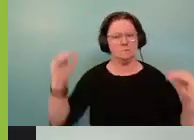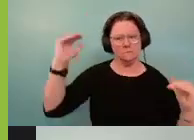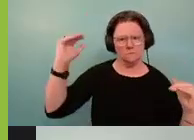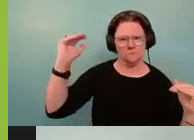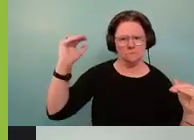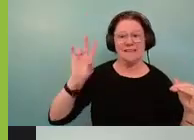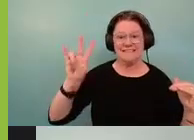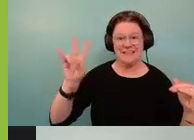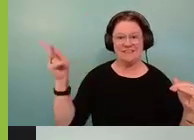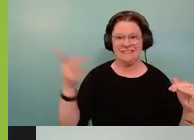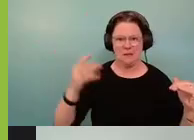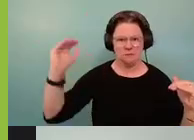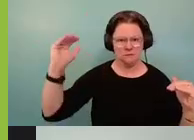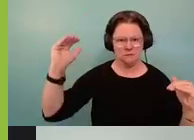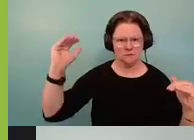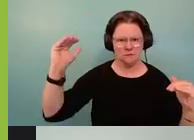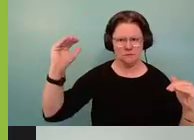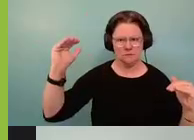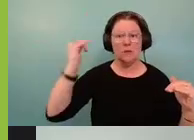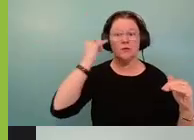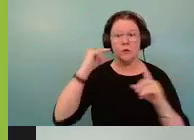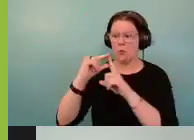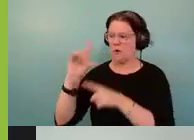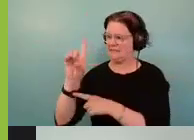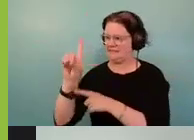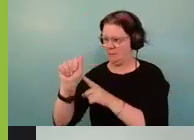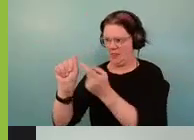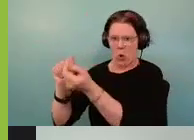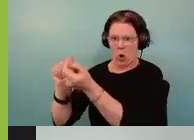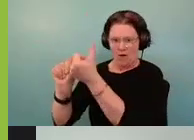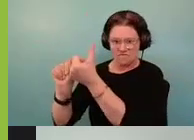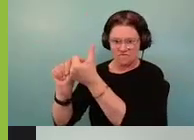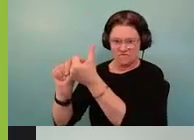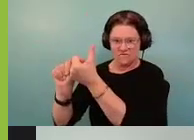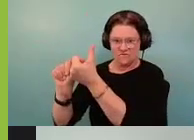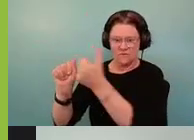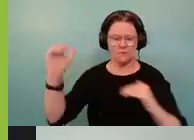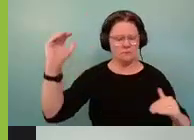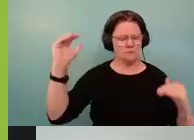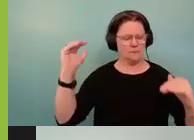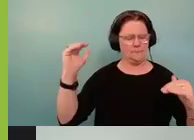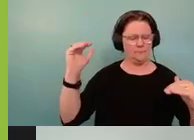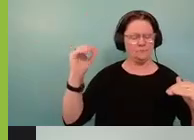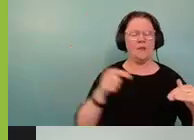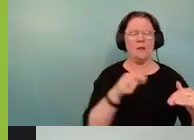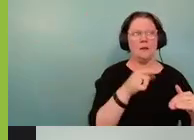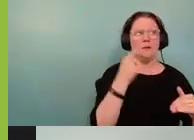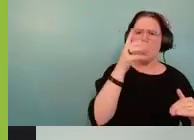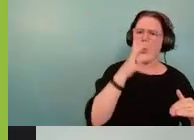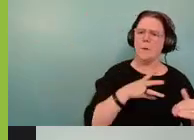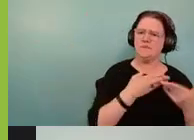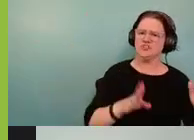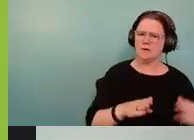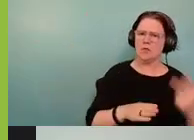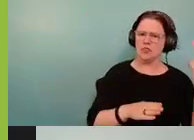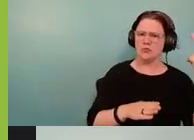disabilities. So if we took away the word disabilities, what would the rate be? So 1 in 3 women is usually